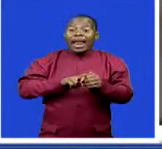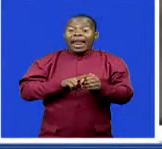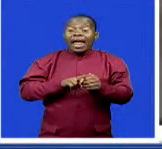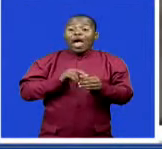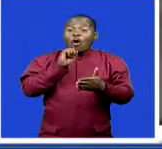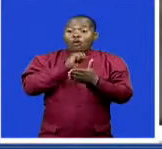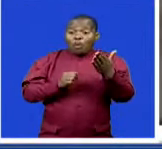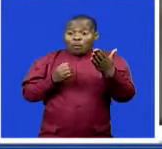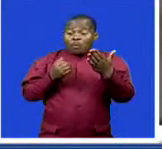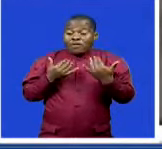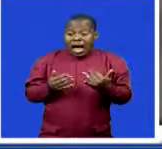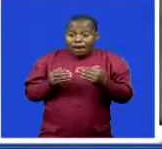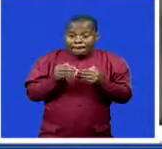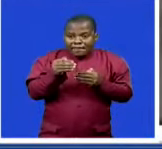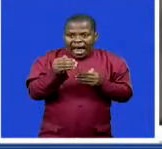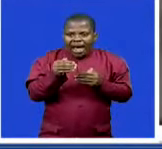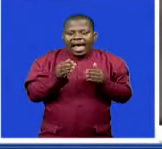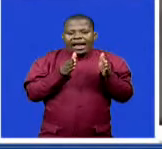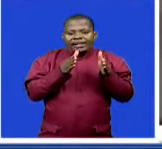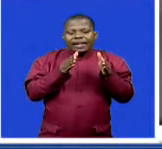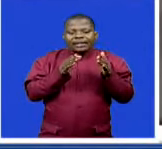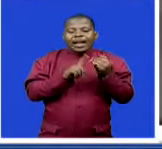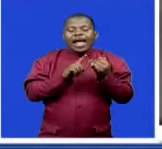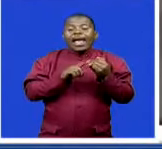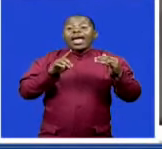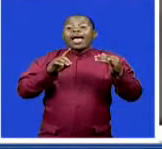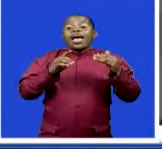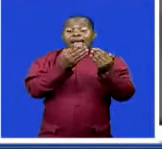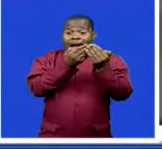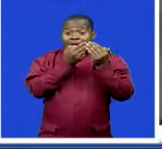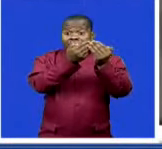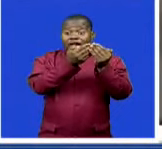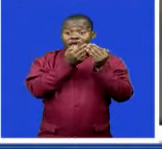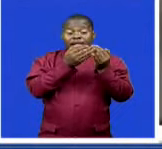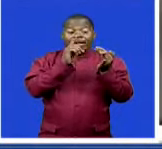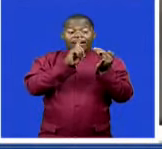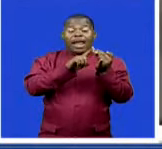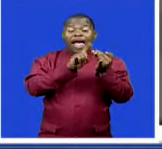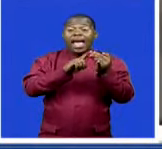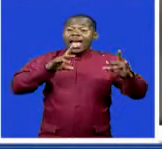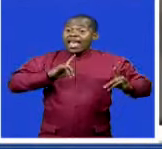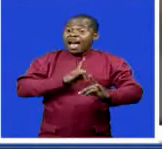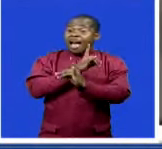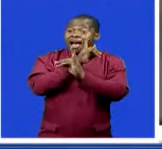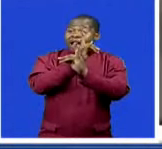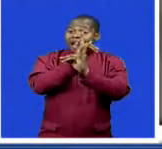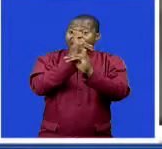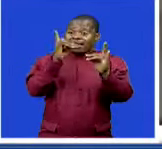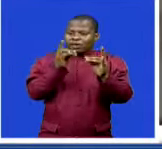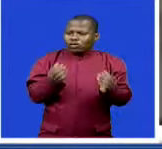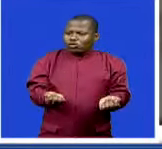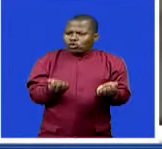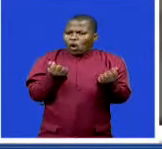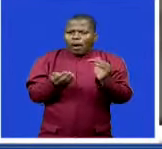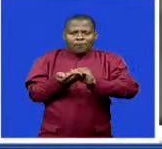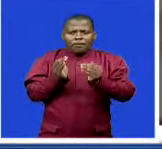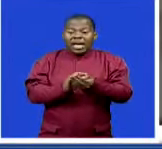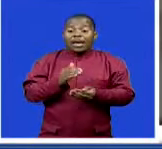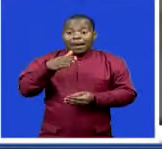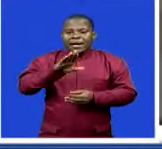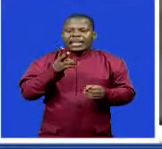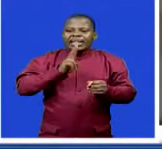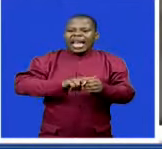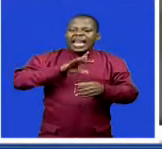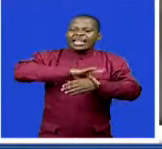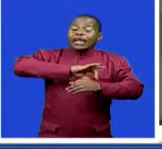Umgamkebusemnengi, njengoba nje COVID-19 ingasiphecele di